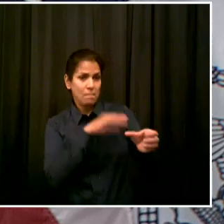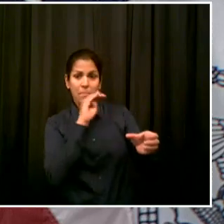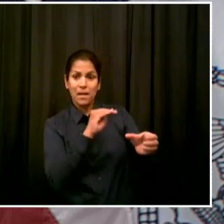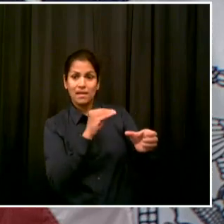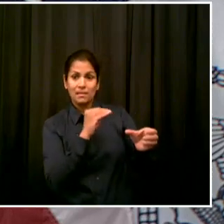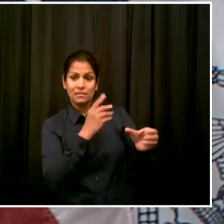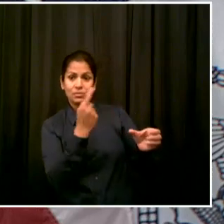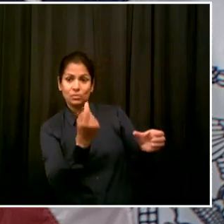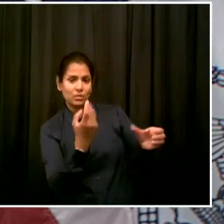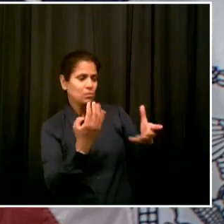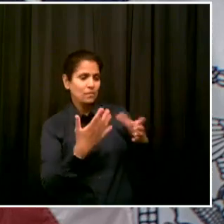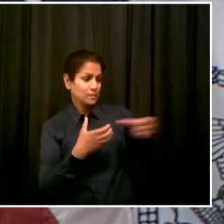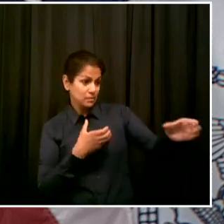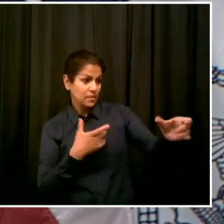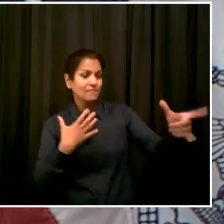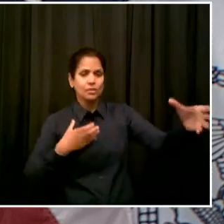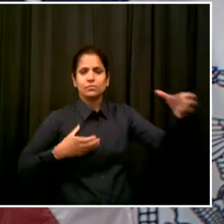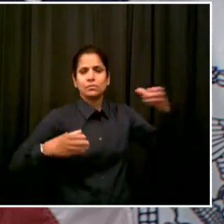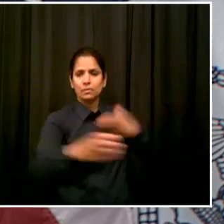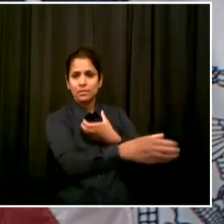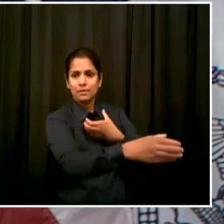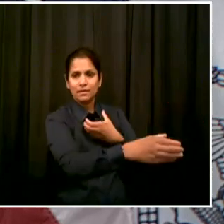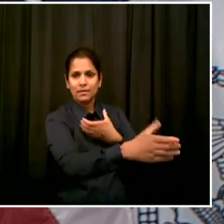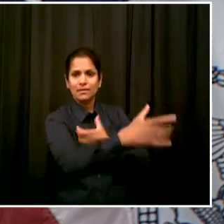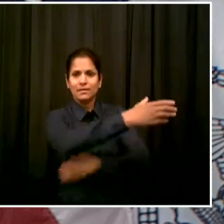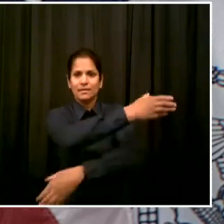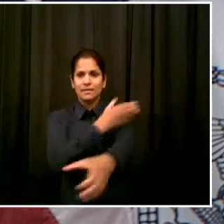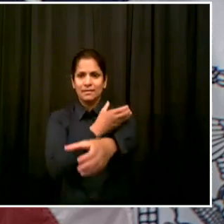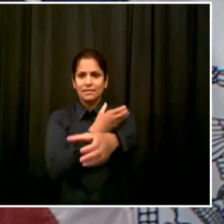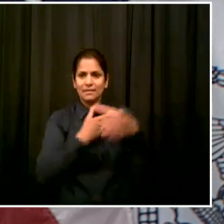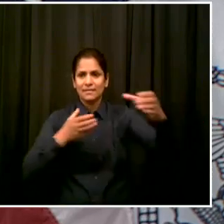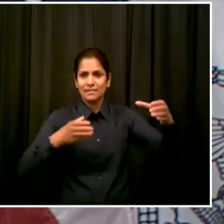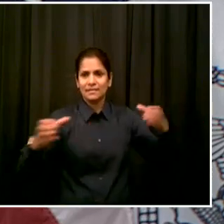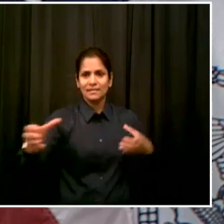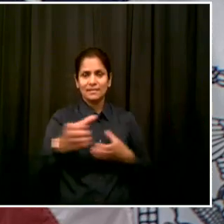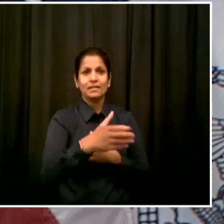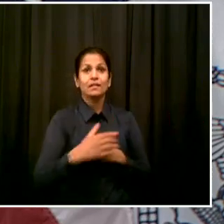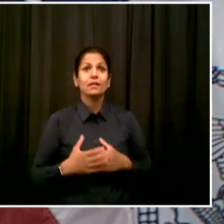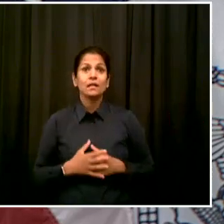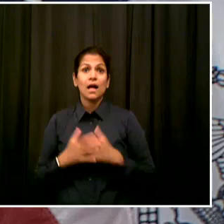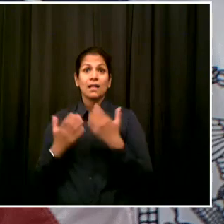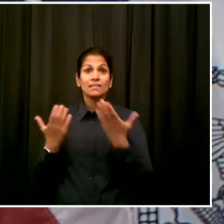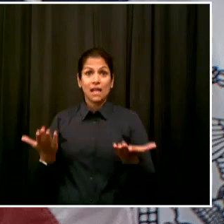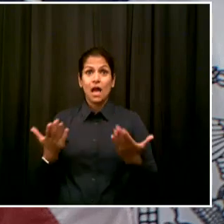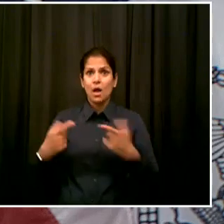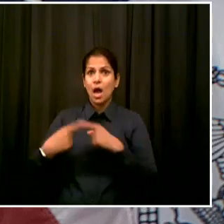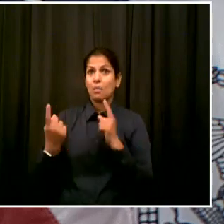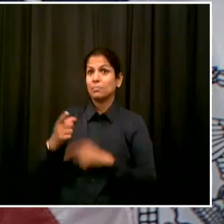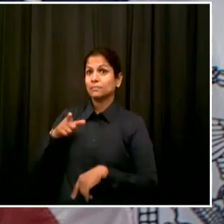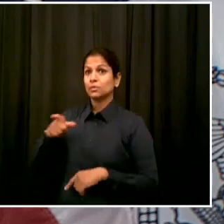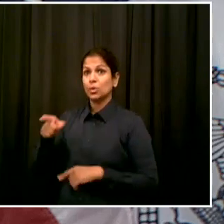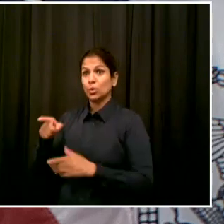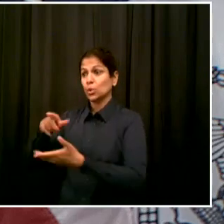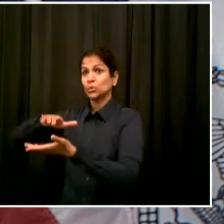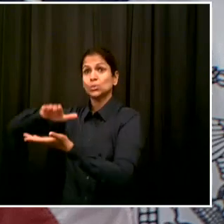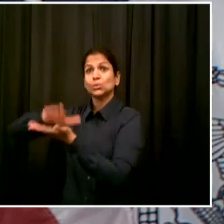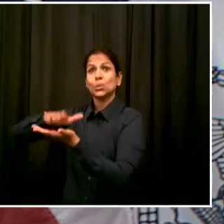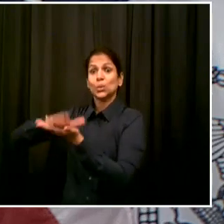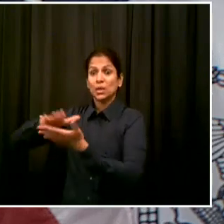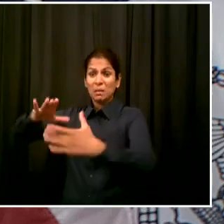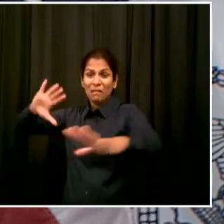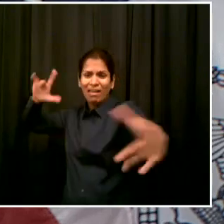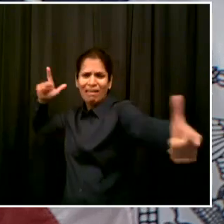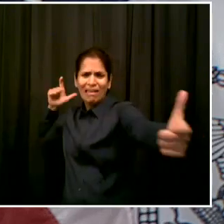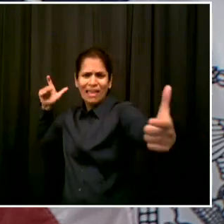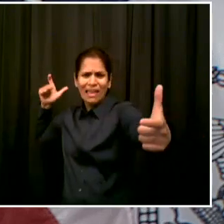On the other end of the spectrum, the schools that are the least overcrowded, you have a scenario there. It is even conceivable in some schools that kids could be in school all